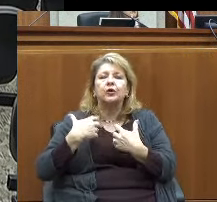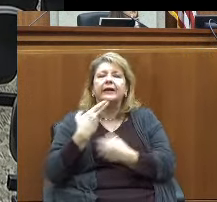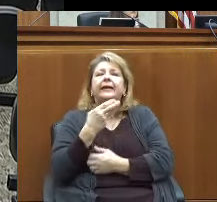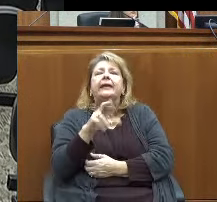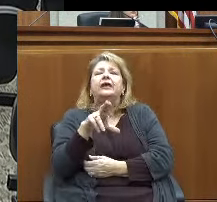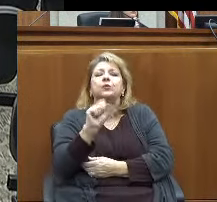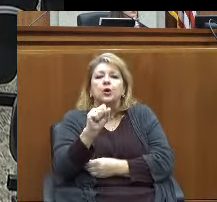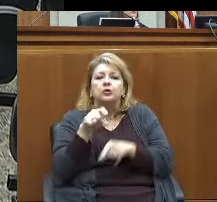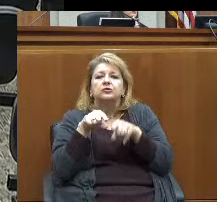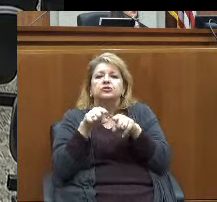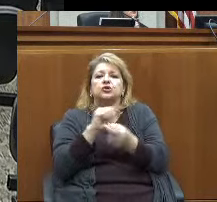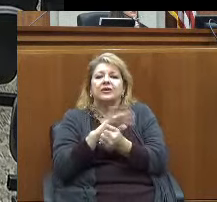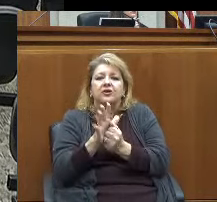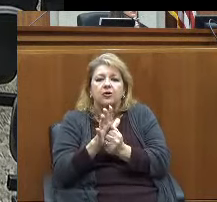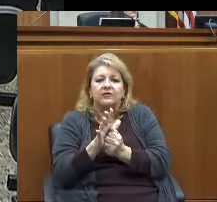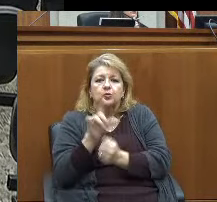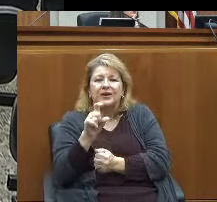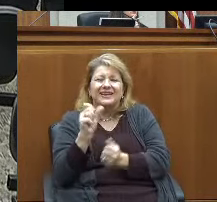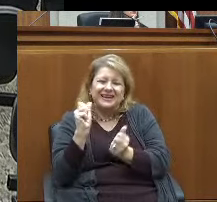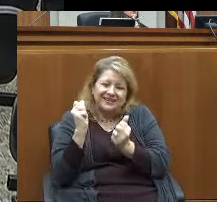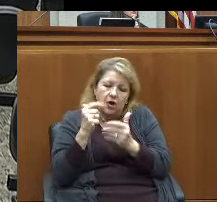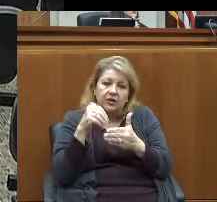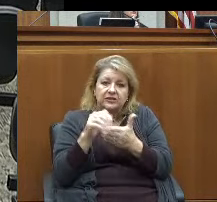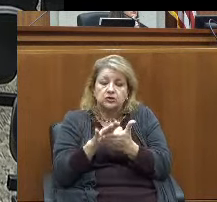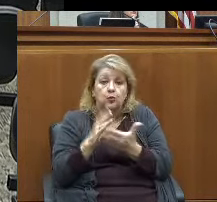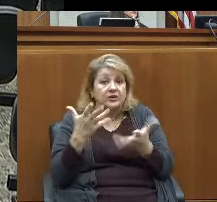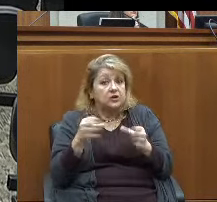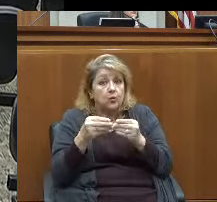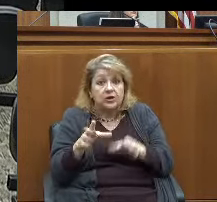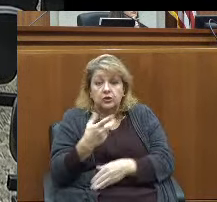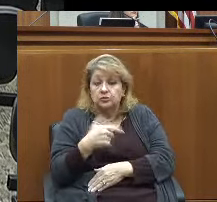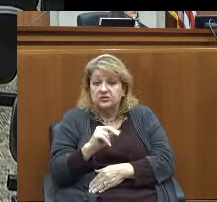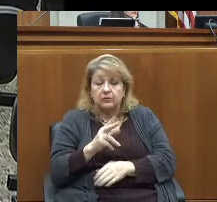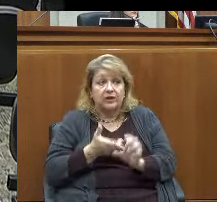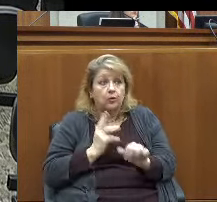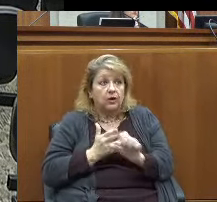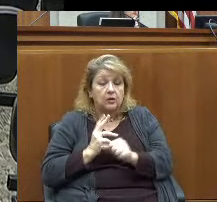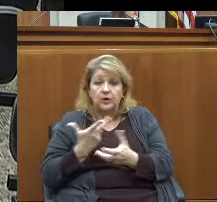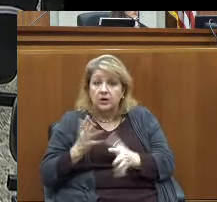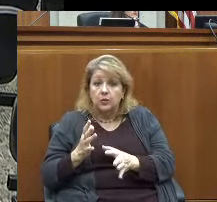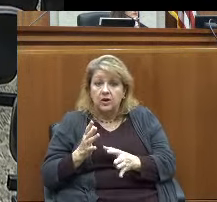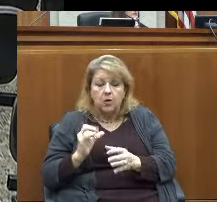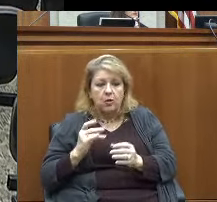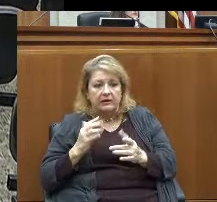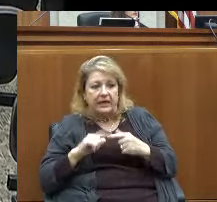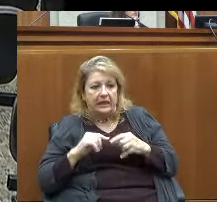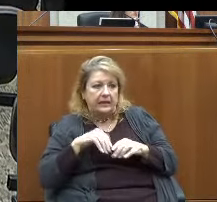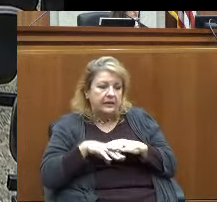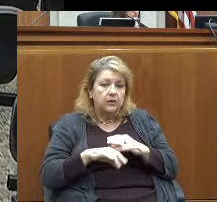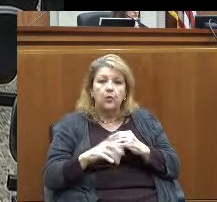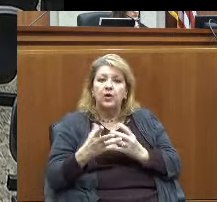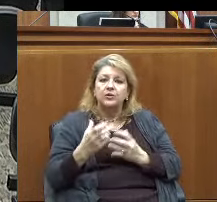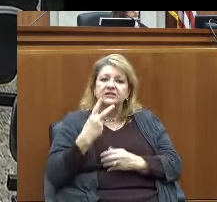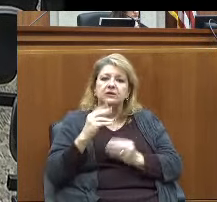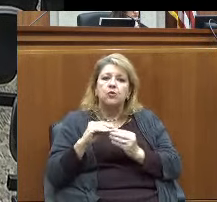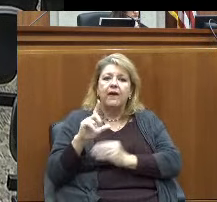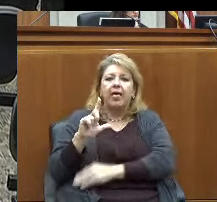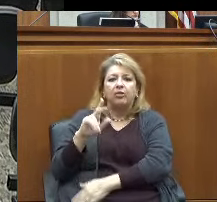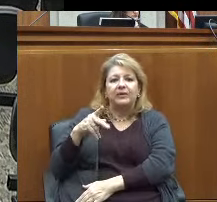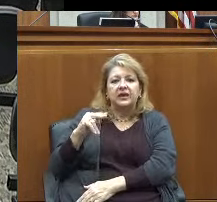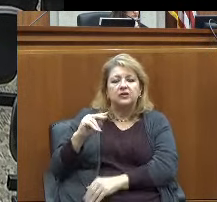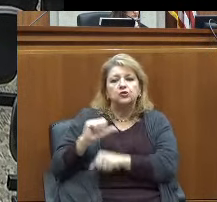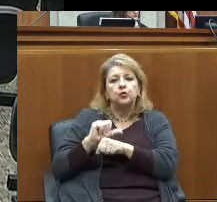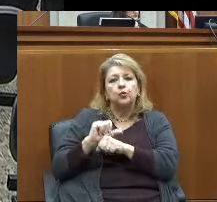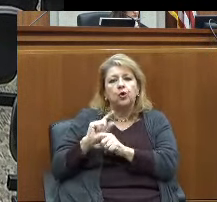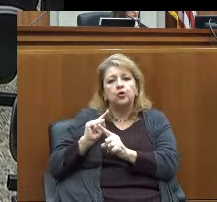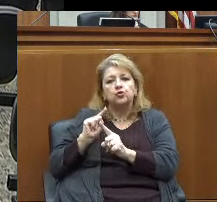single one of them in our schools. We don't want to lose them. We want to see more of our LPNs work